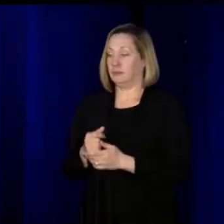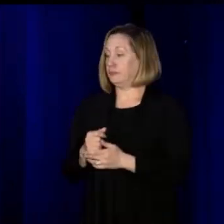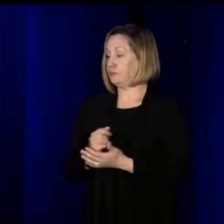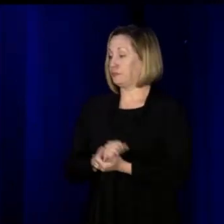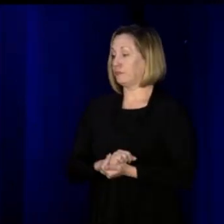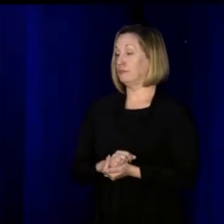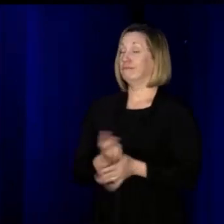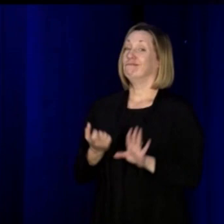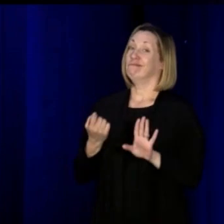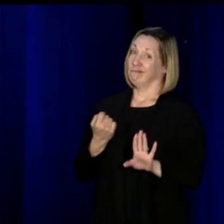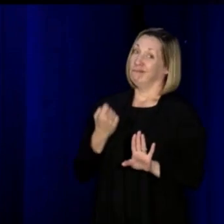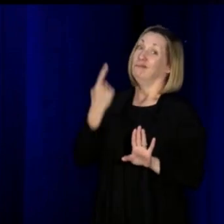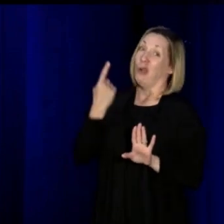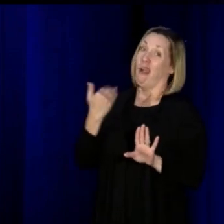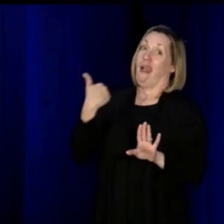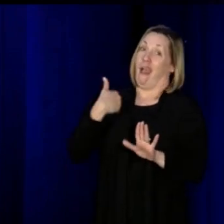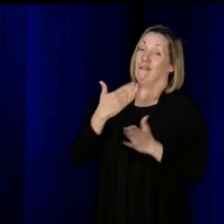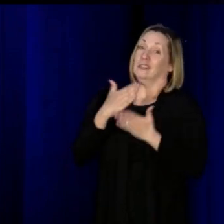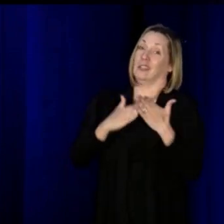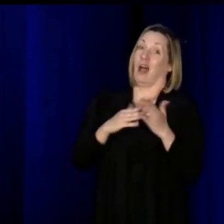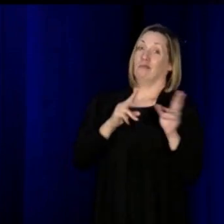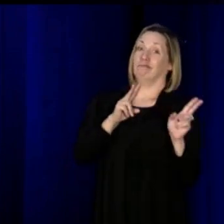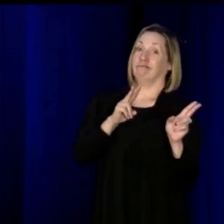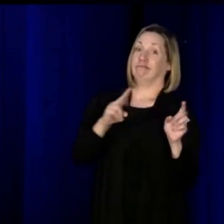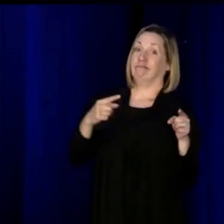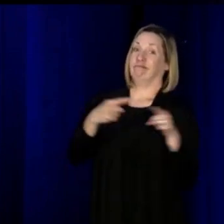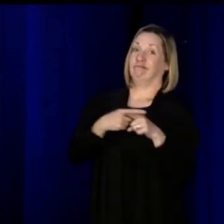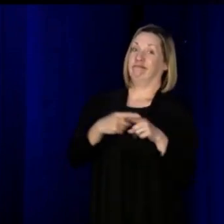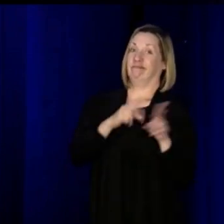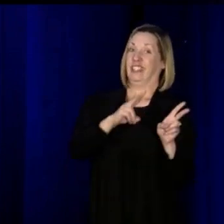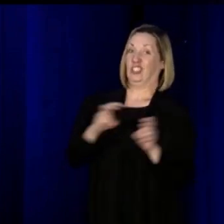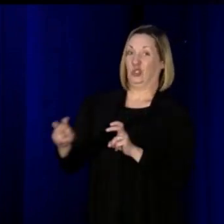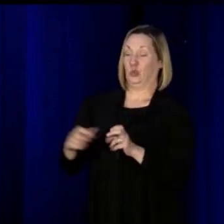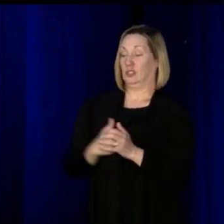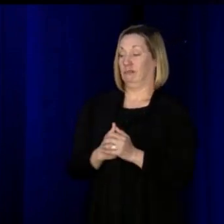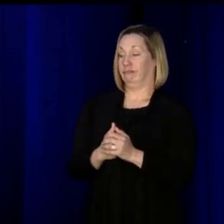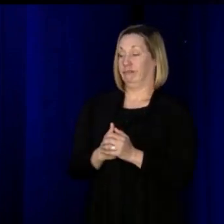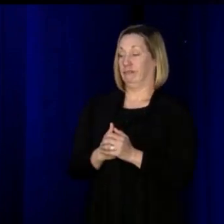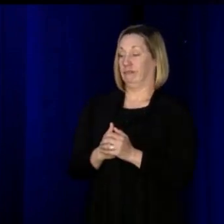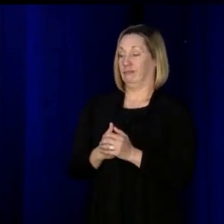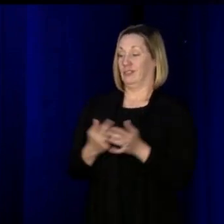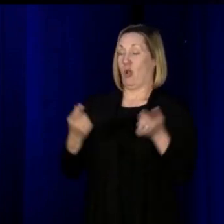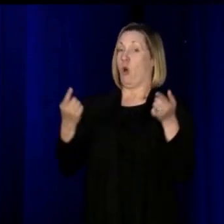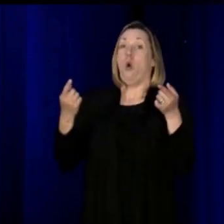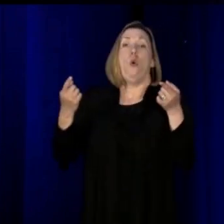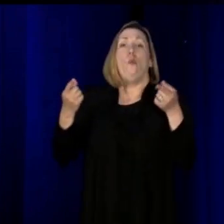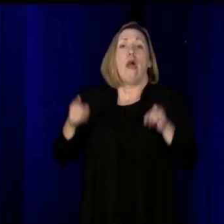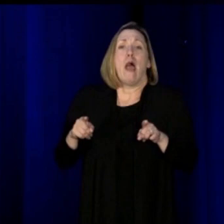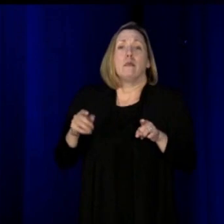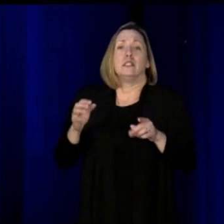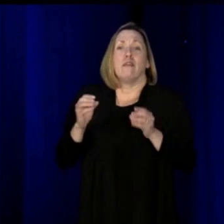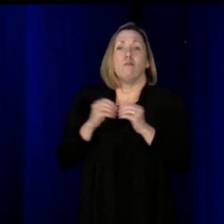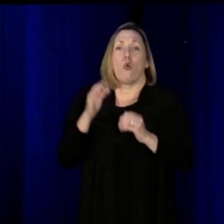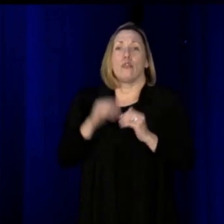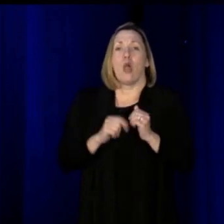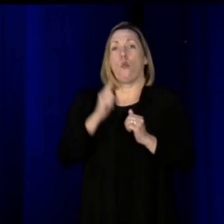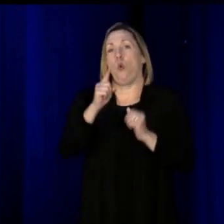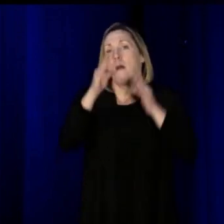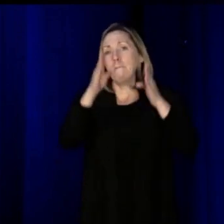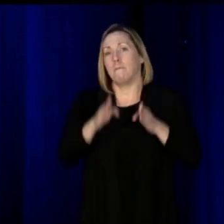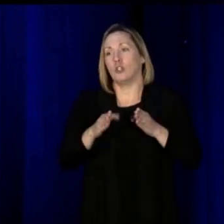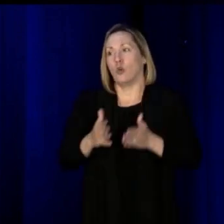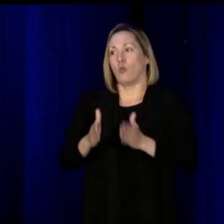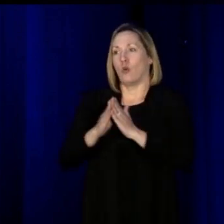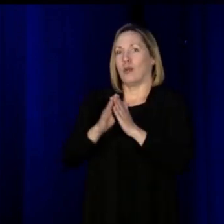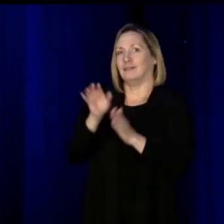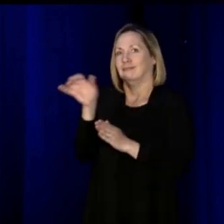has some issues, let's say, in that way. The thing is, what happens when you have multiple people requesting the